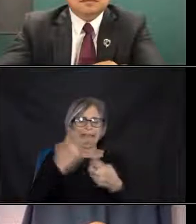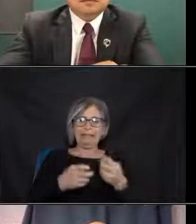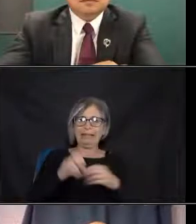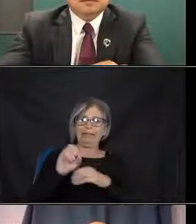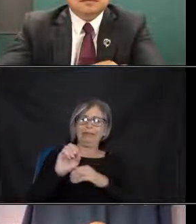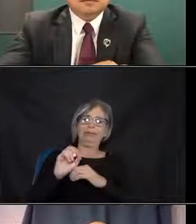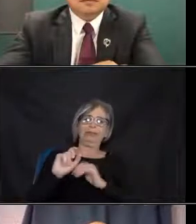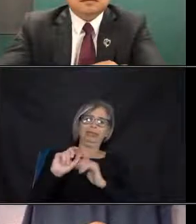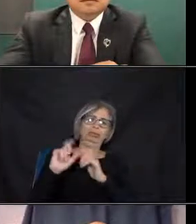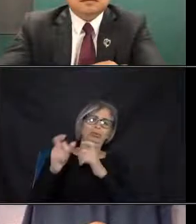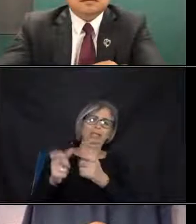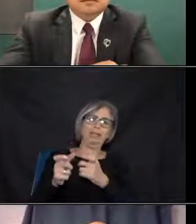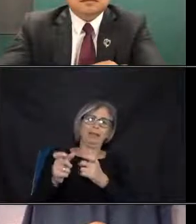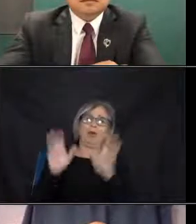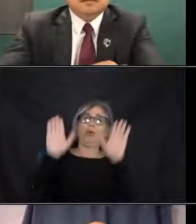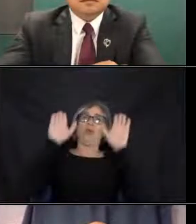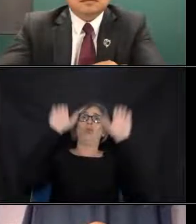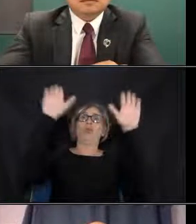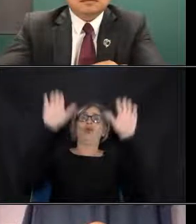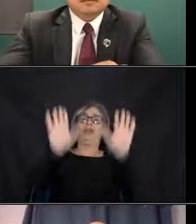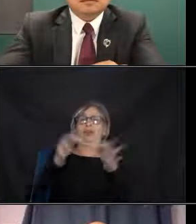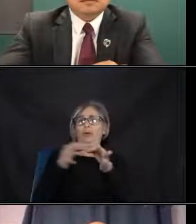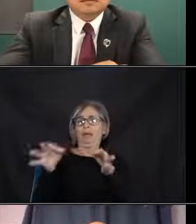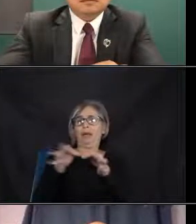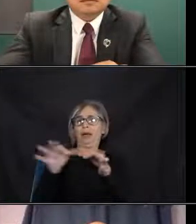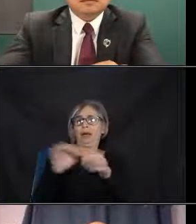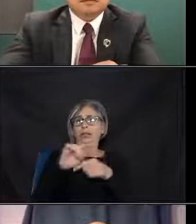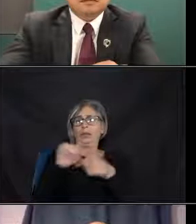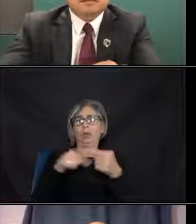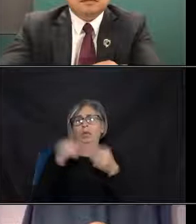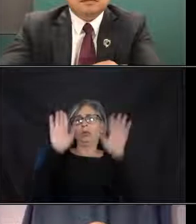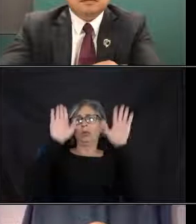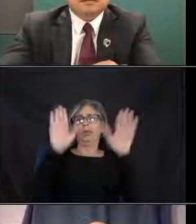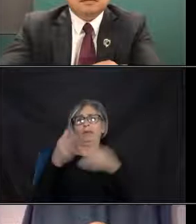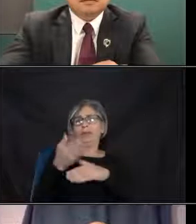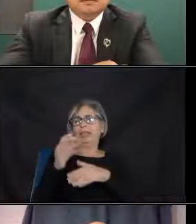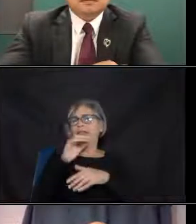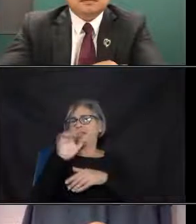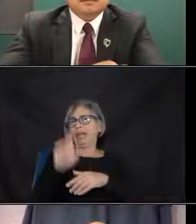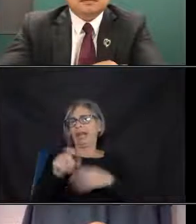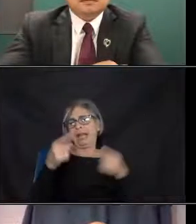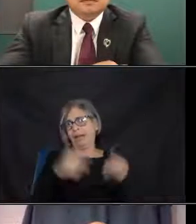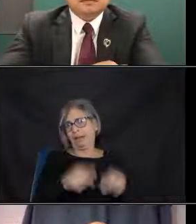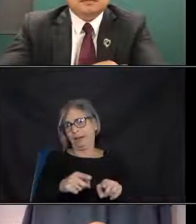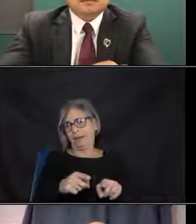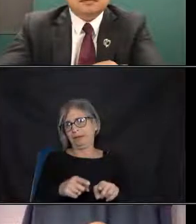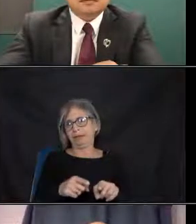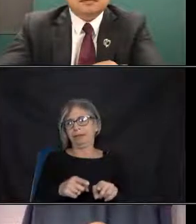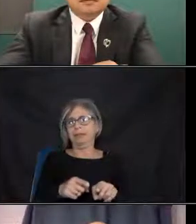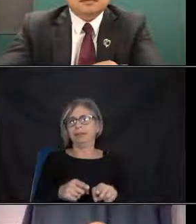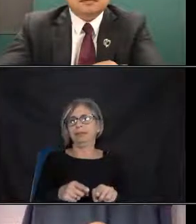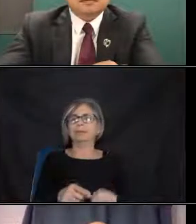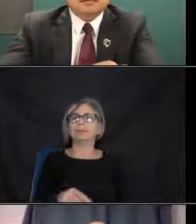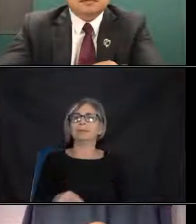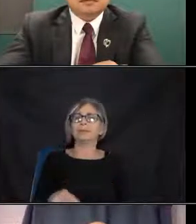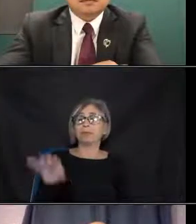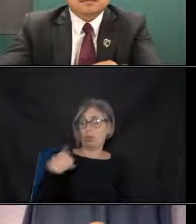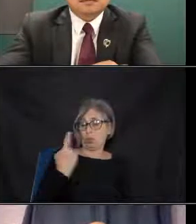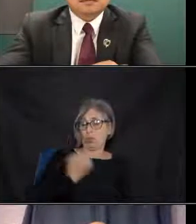someone wonderful remarks when wonderful things did not happen. And that's kind of where, you know,